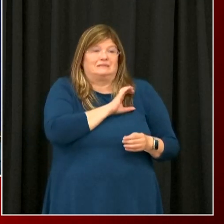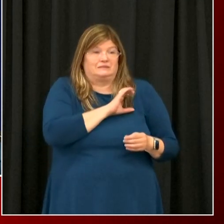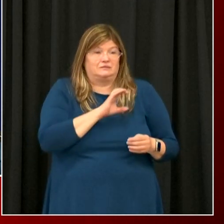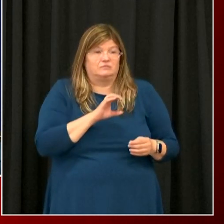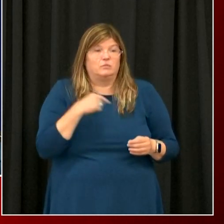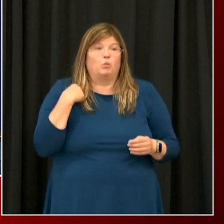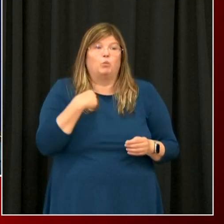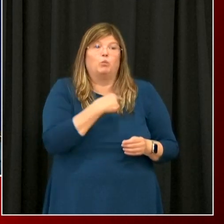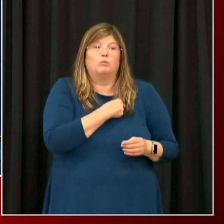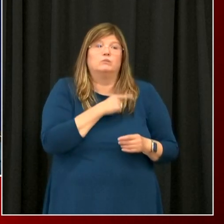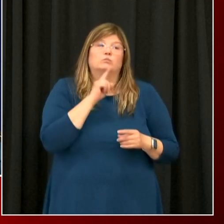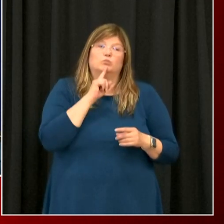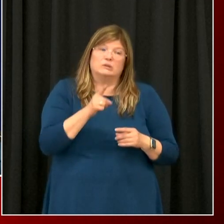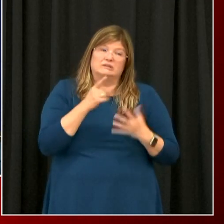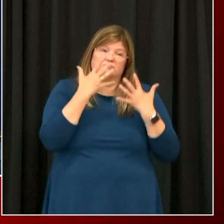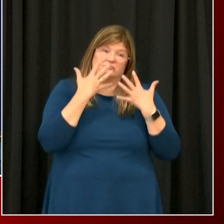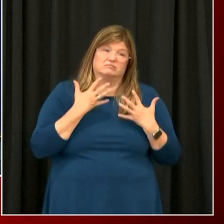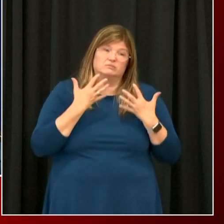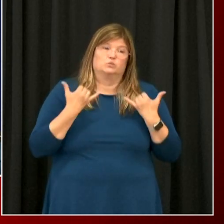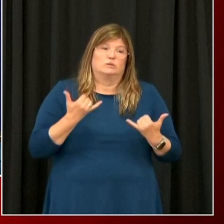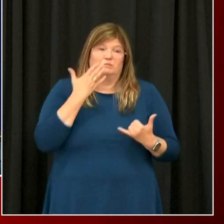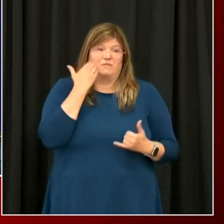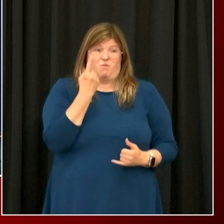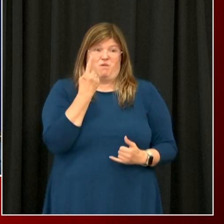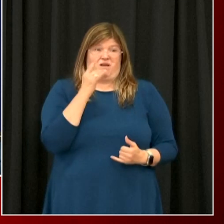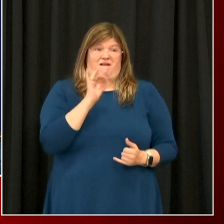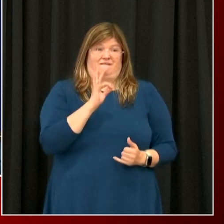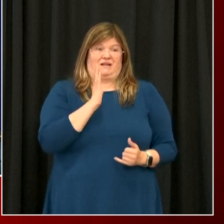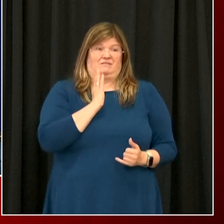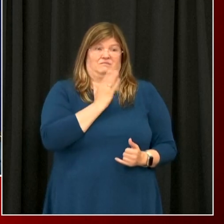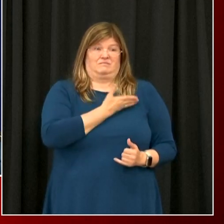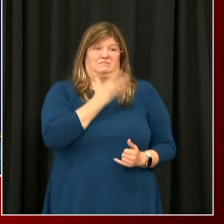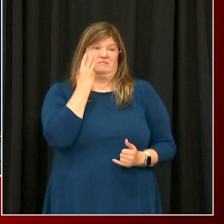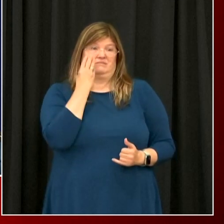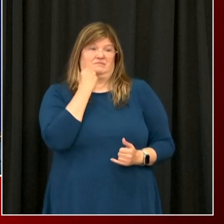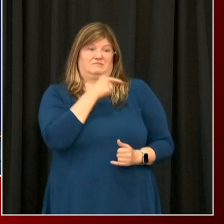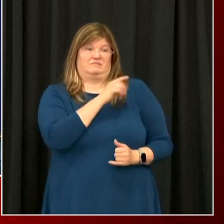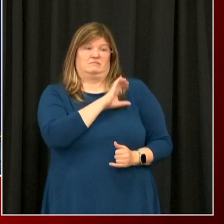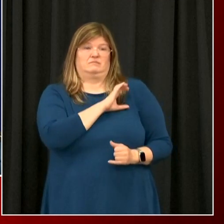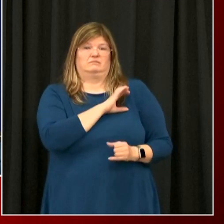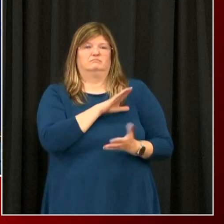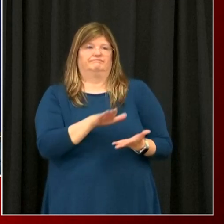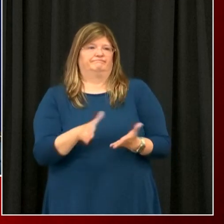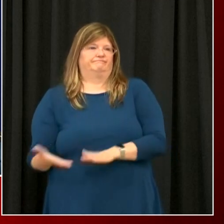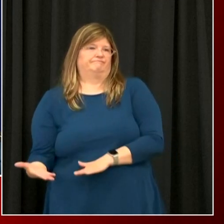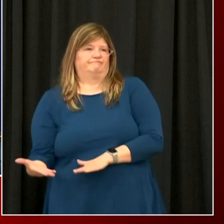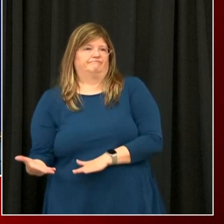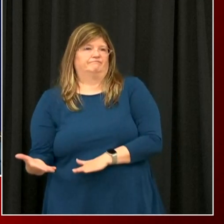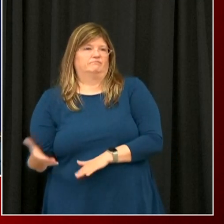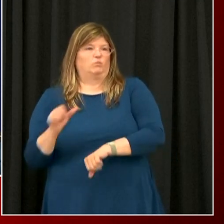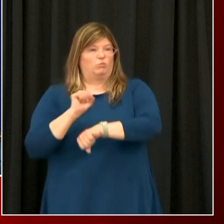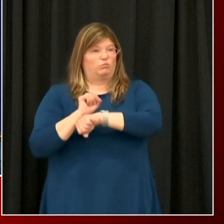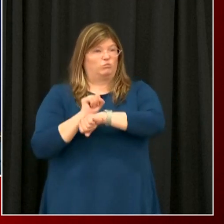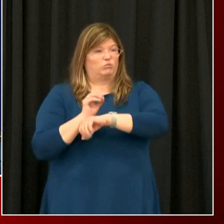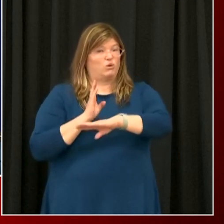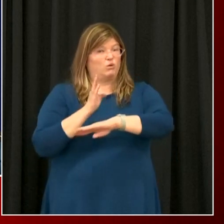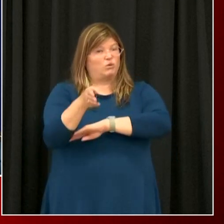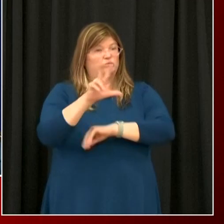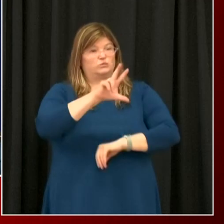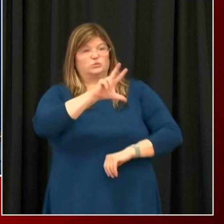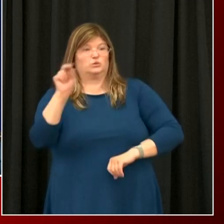for the passing of one of our senior police officers with over 30 years of service. I want to publicly thank the